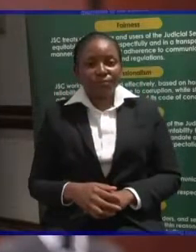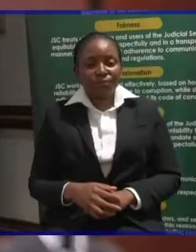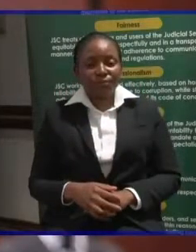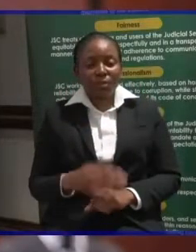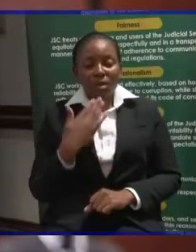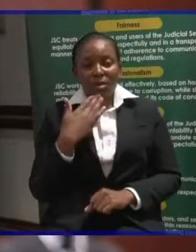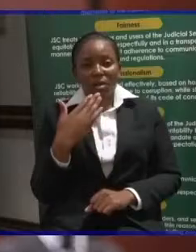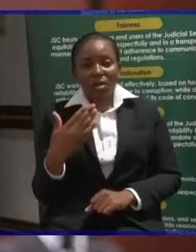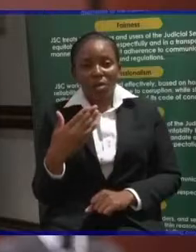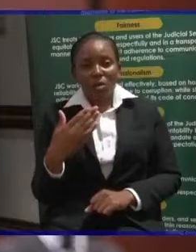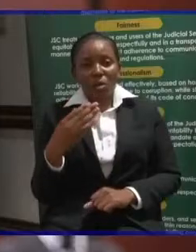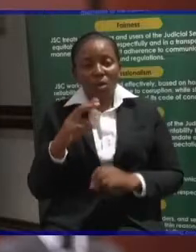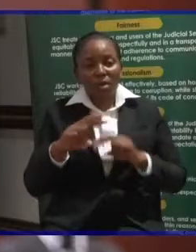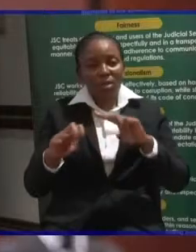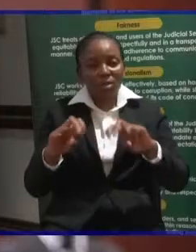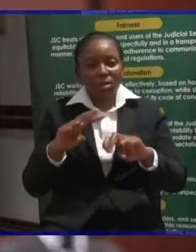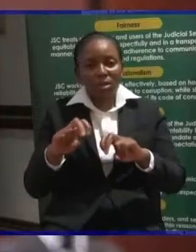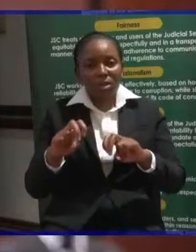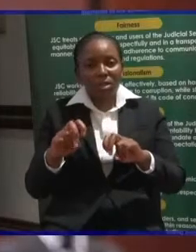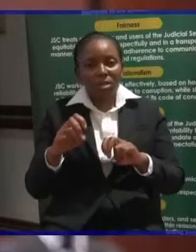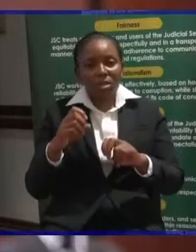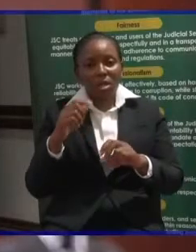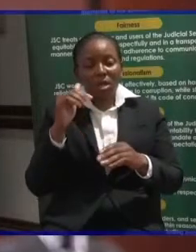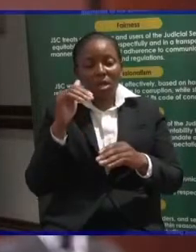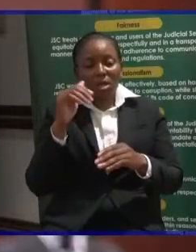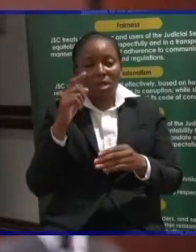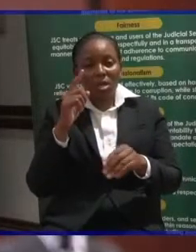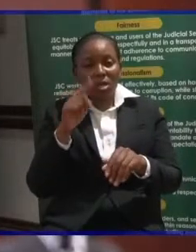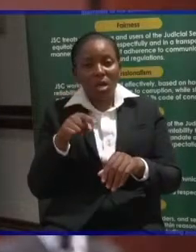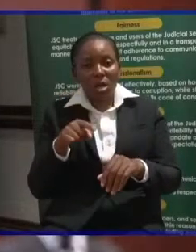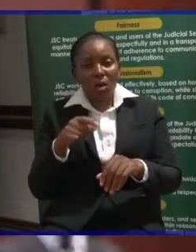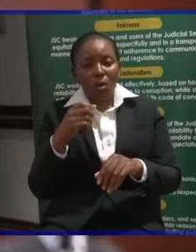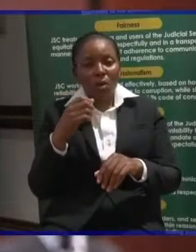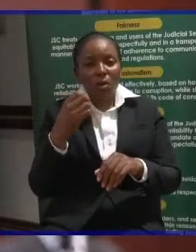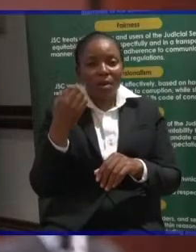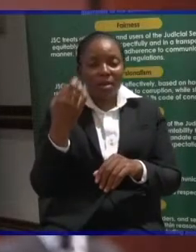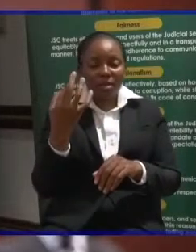Thank you. The dissertation, I am now at part 3. That's when I put it on hold.